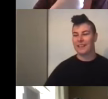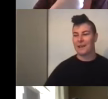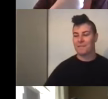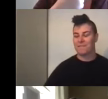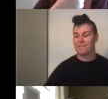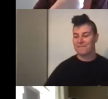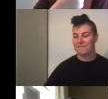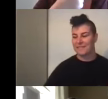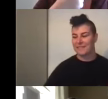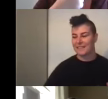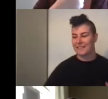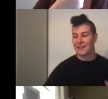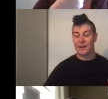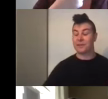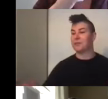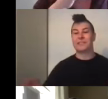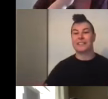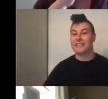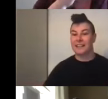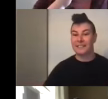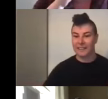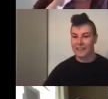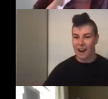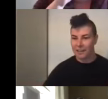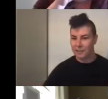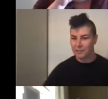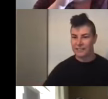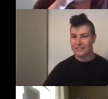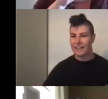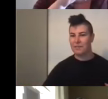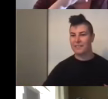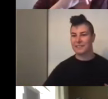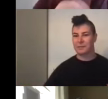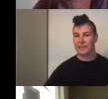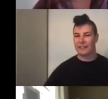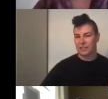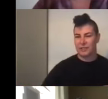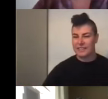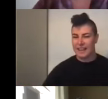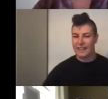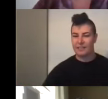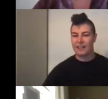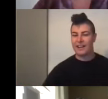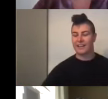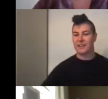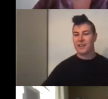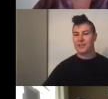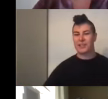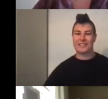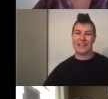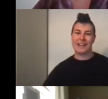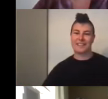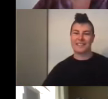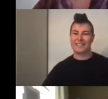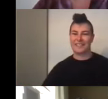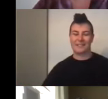was I don't know, they started like arguing at the table and just being like, there's only 10 allowed in, and tried